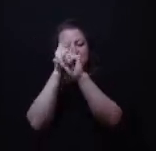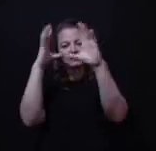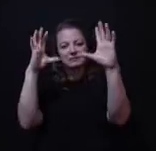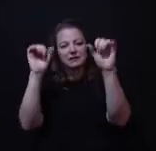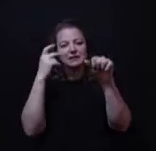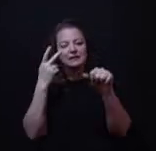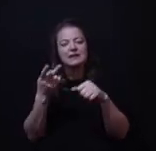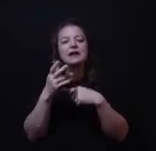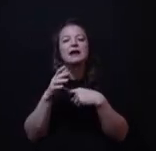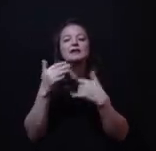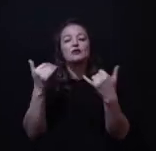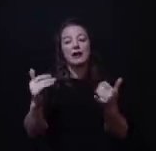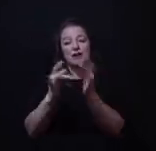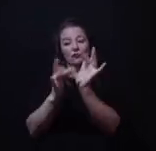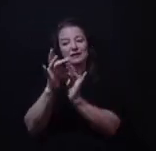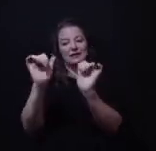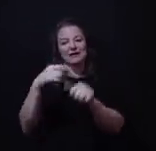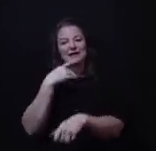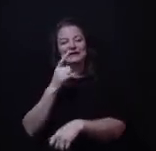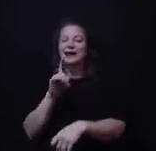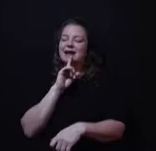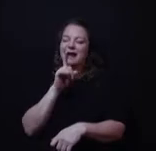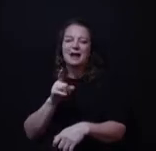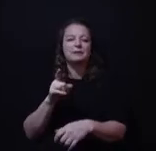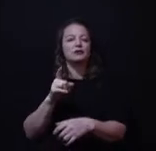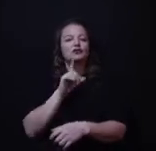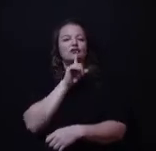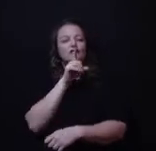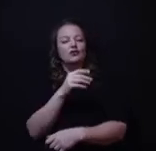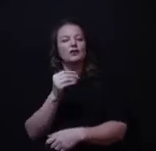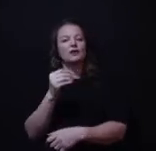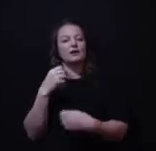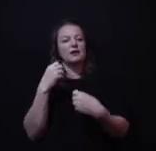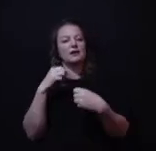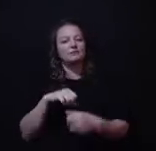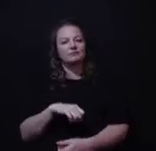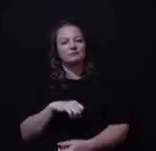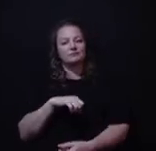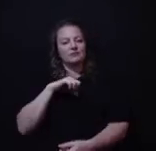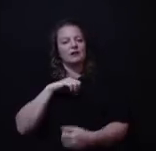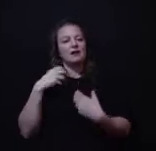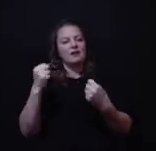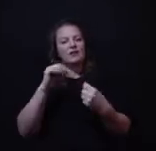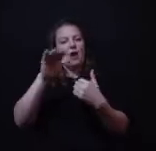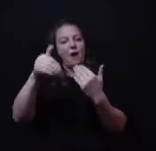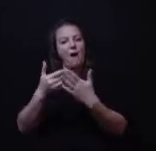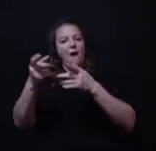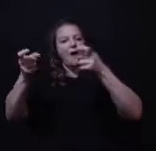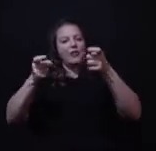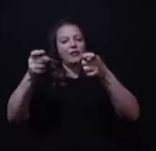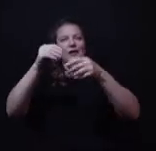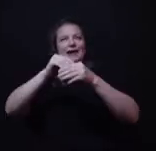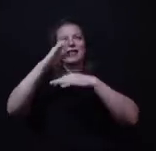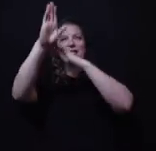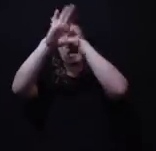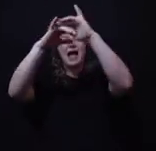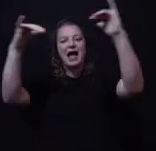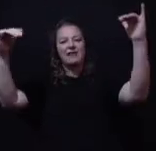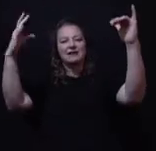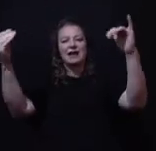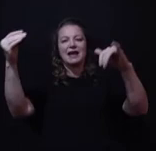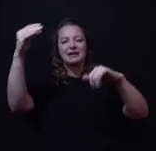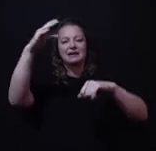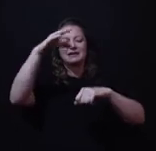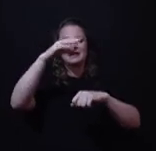say with absolute truth and absolute confidence, all authority in the heavens and